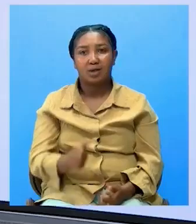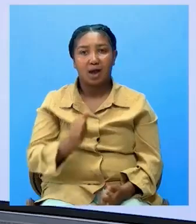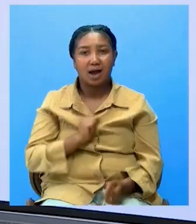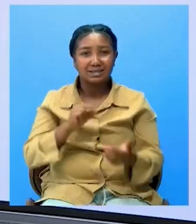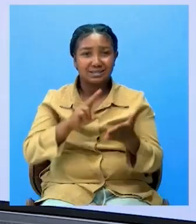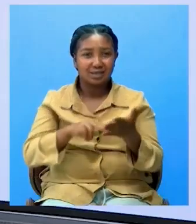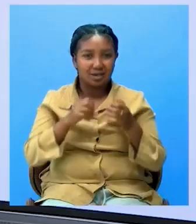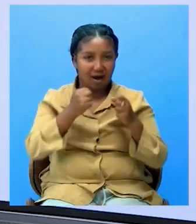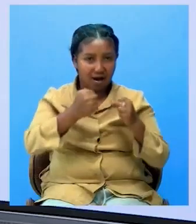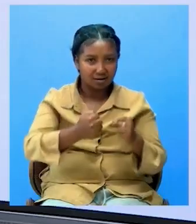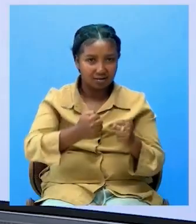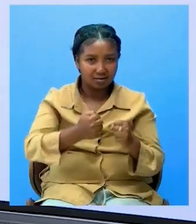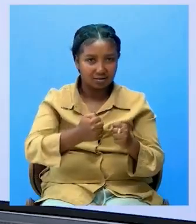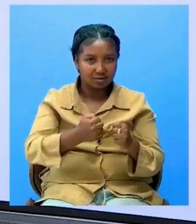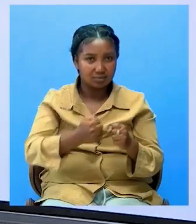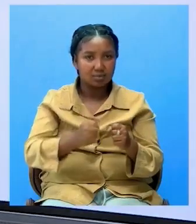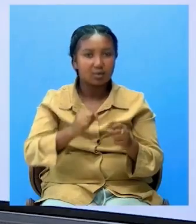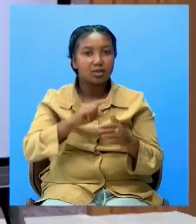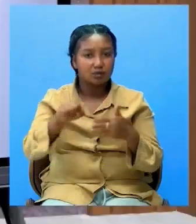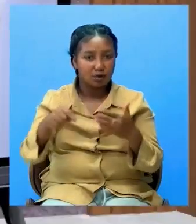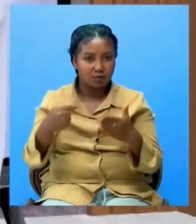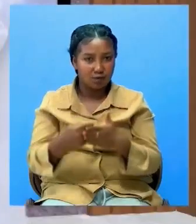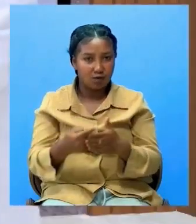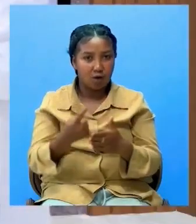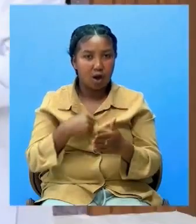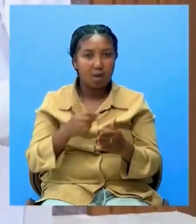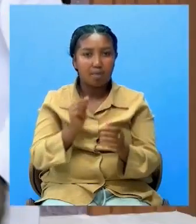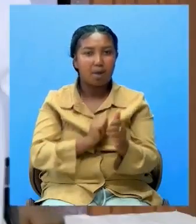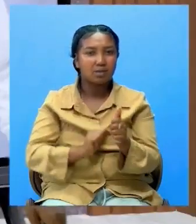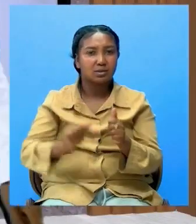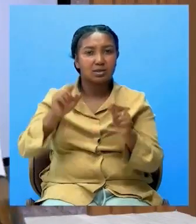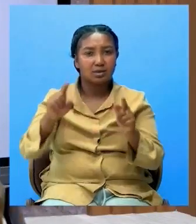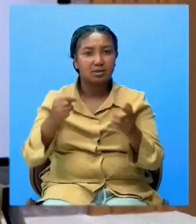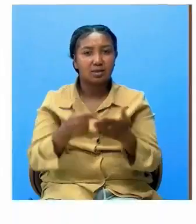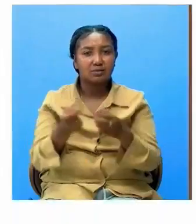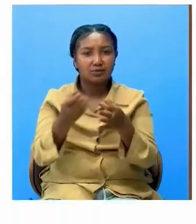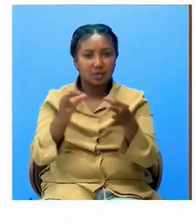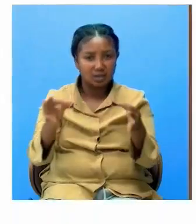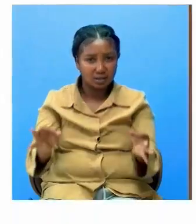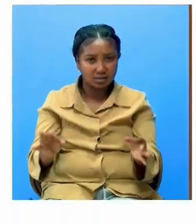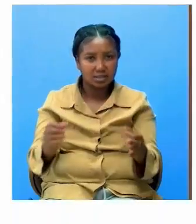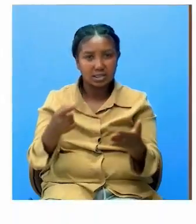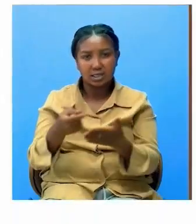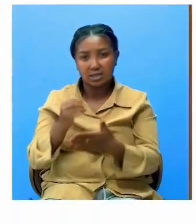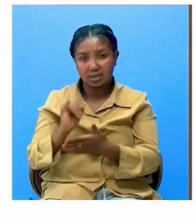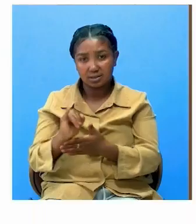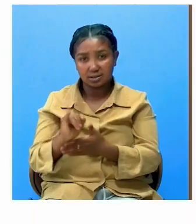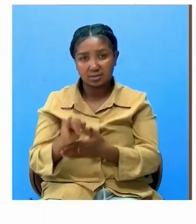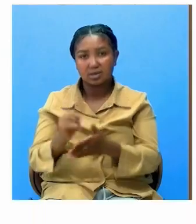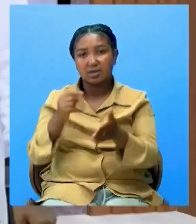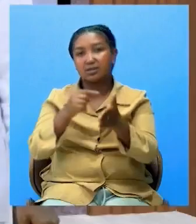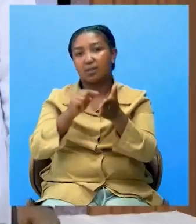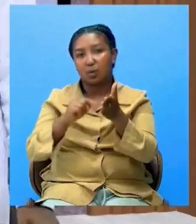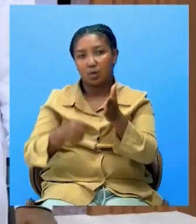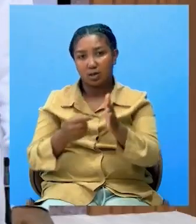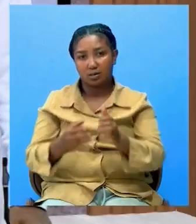studied hard. Therefore, I passed my exam. In this sentence, here is